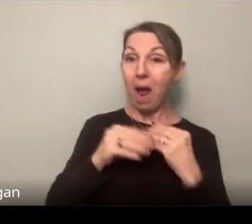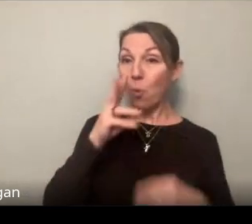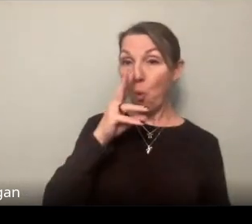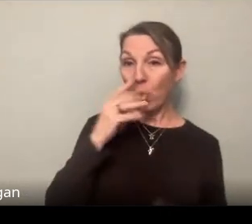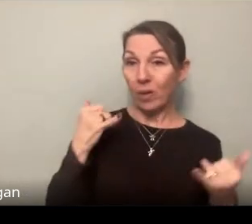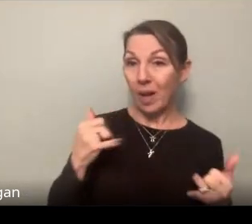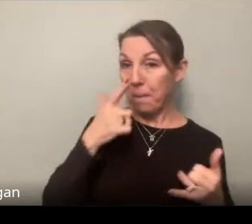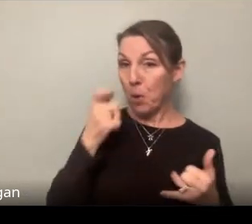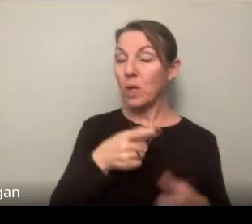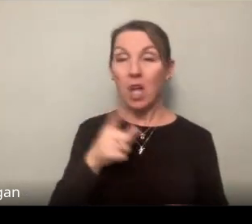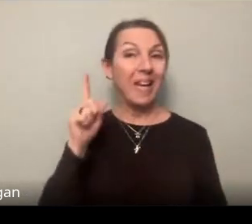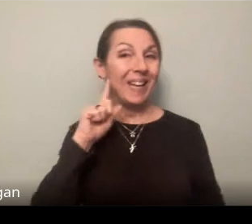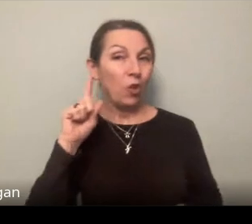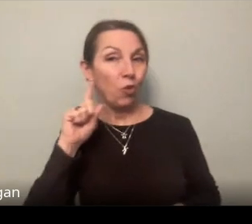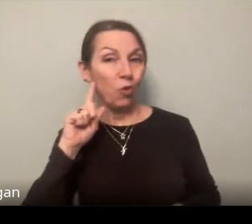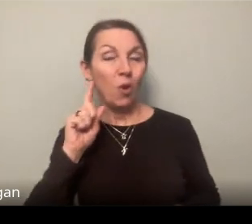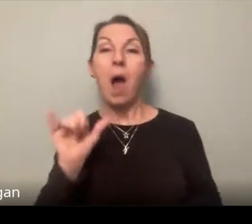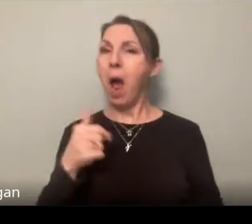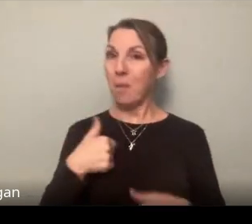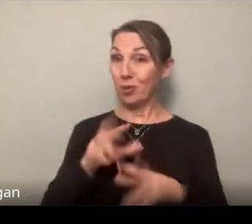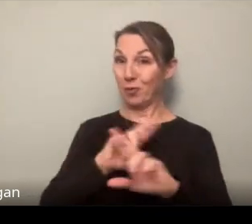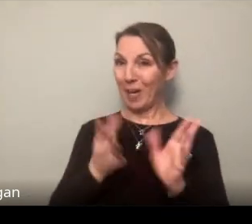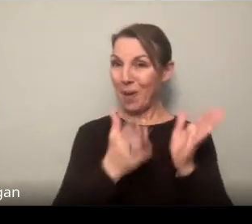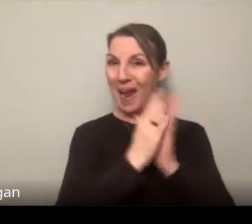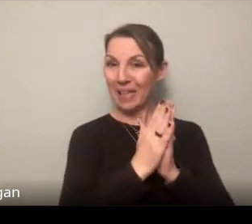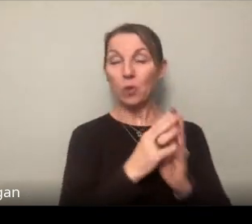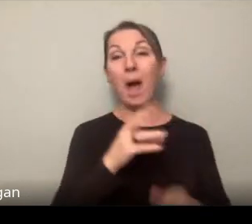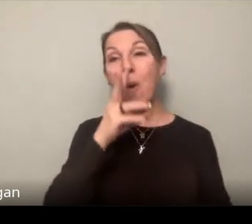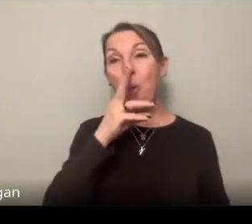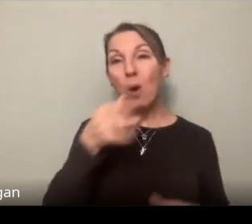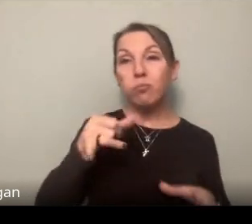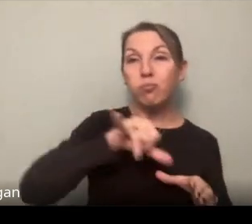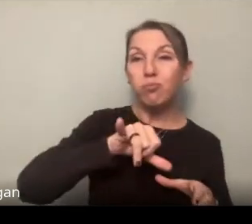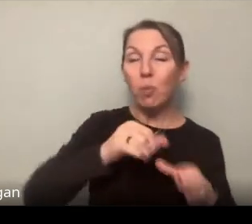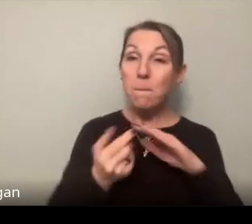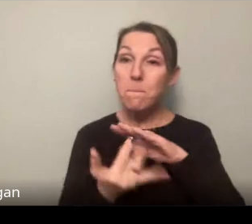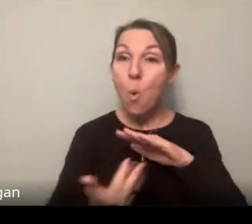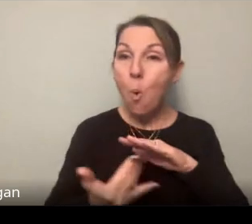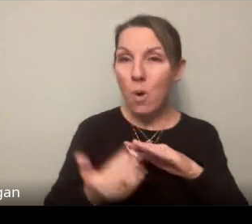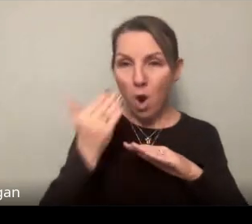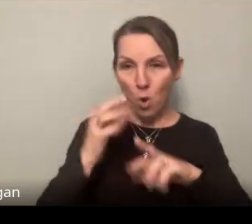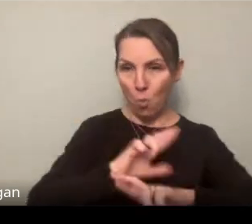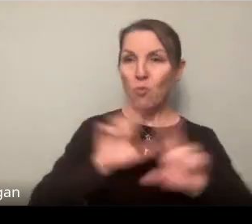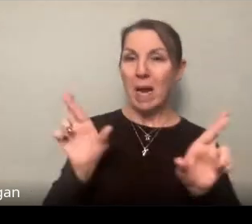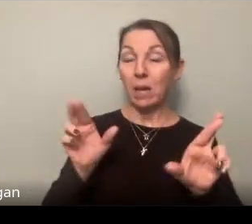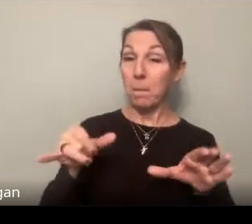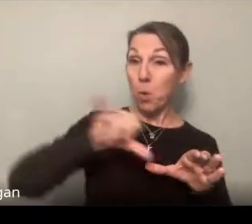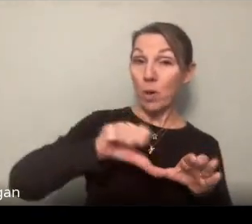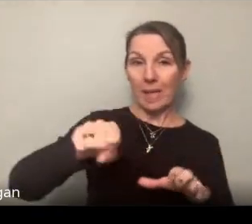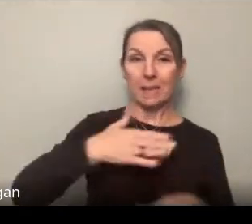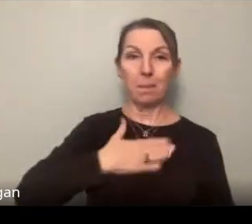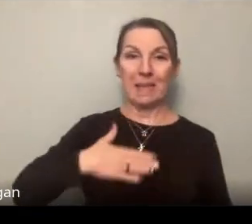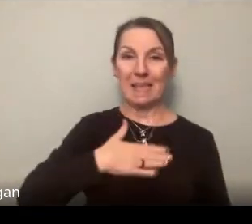now because of I was going to you know ask. what I mean? Or right. the water I can tell at the boiling point, you know what I mean? Just Kind pour of it thing. in? Yes,